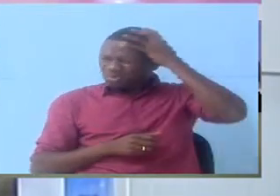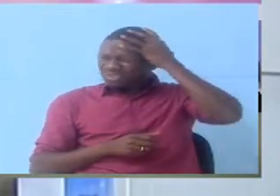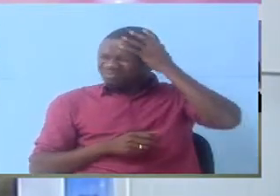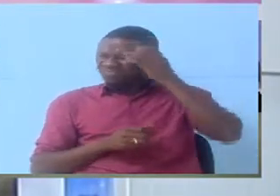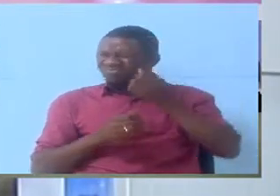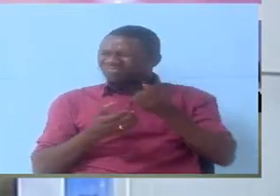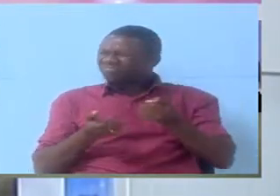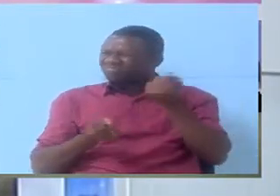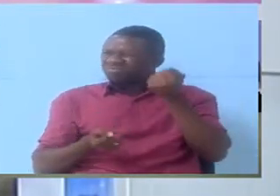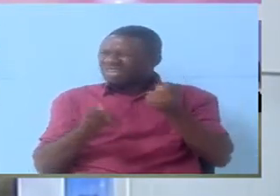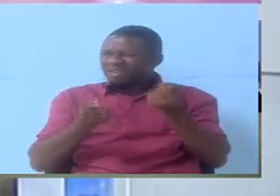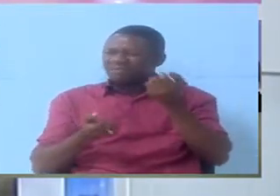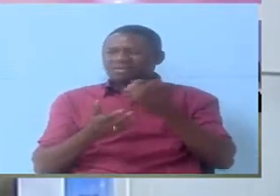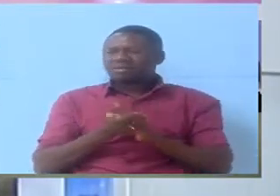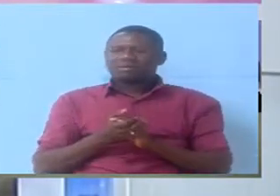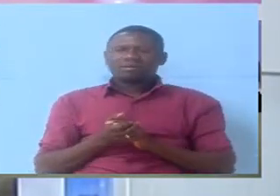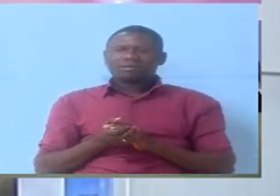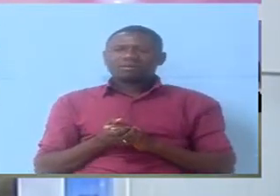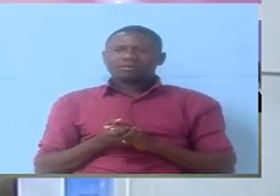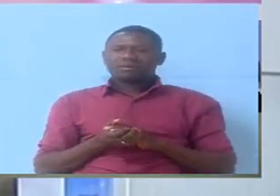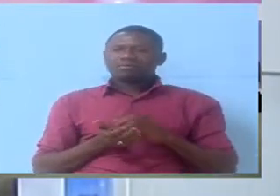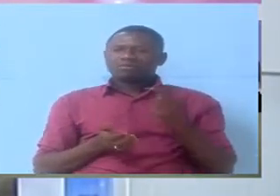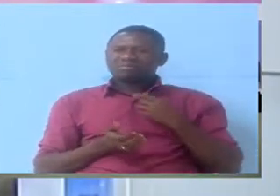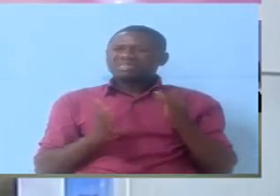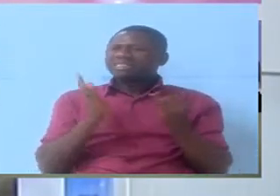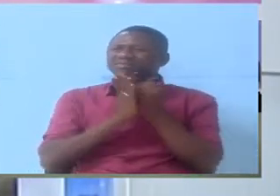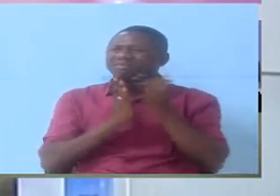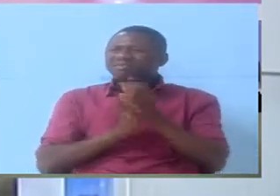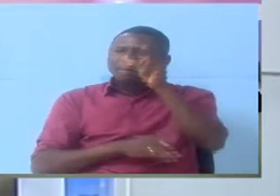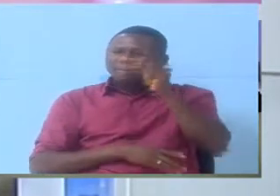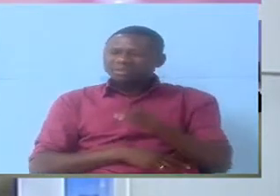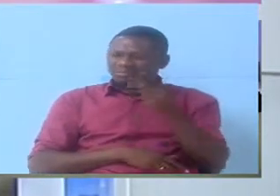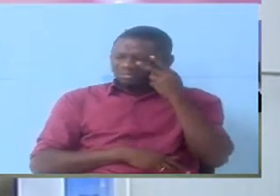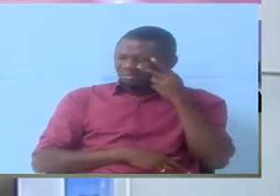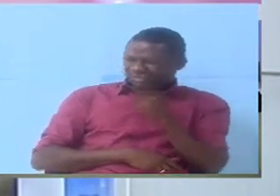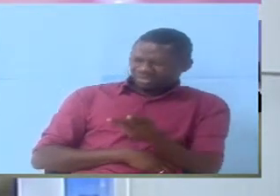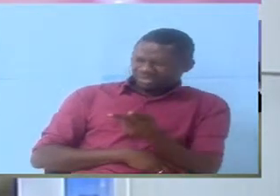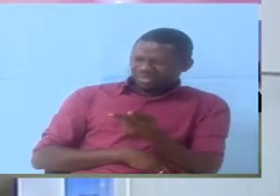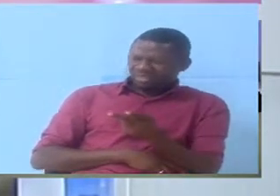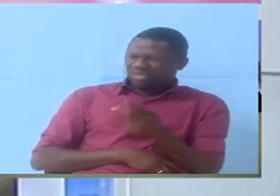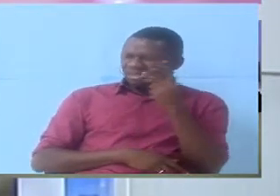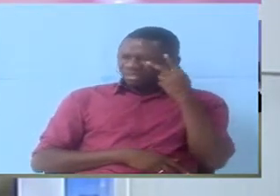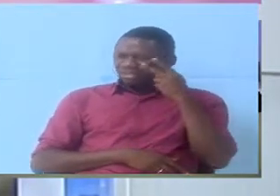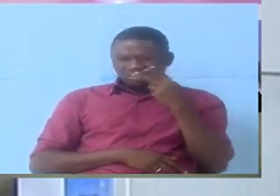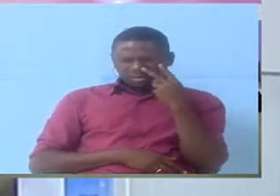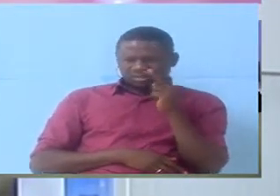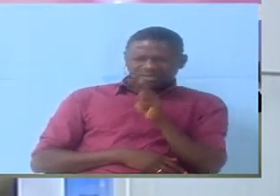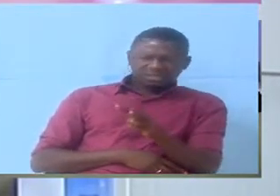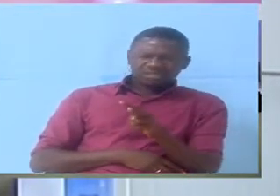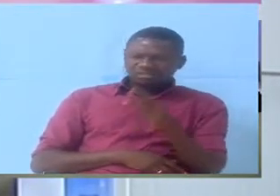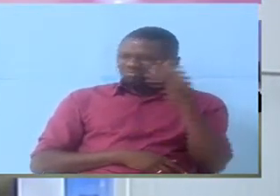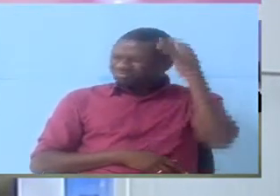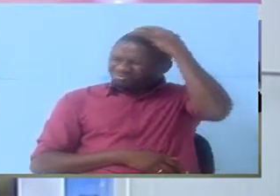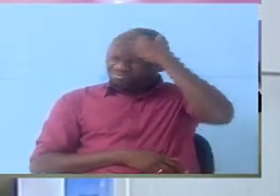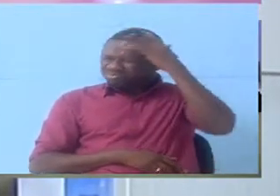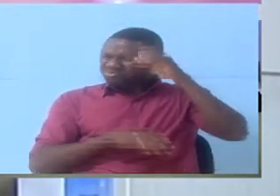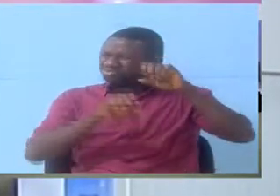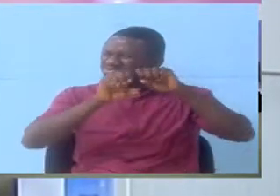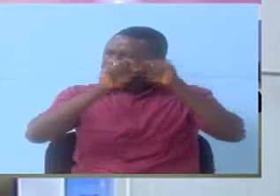As an investigator, I noticed that the head was broken